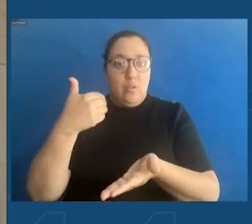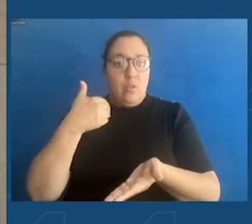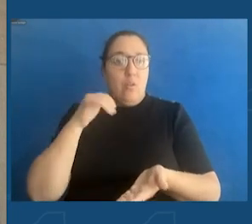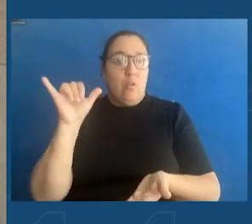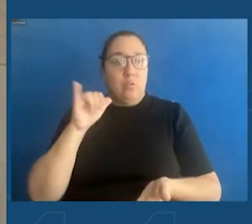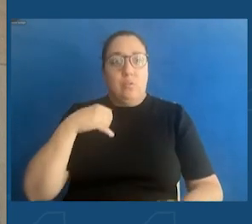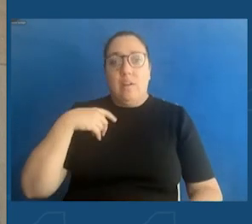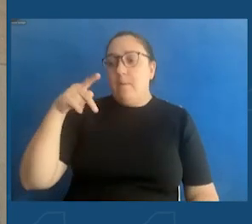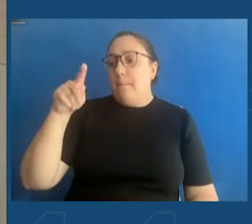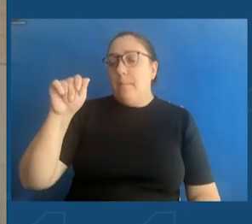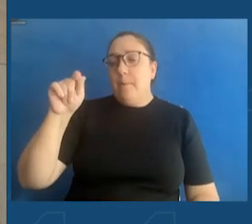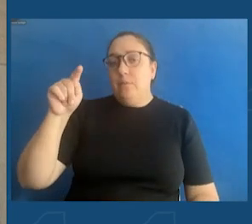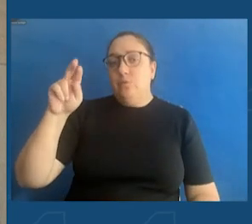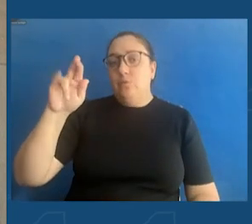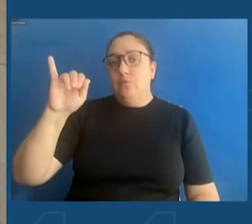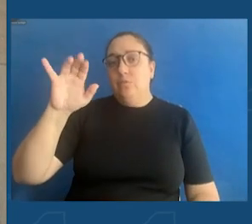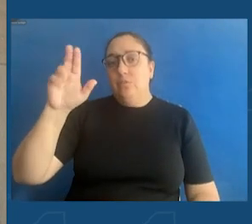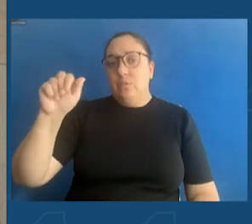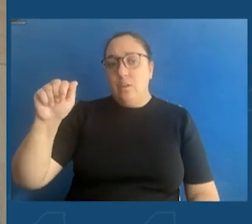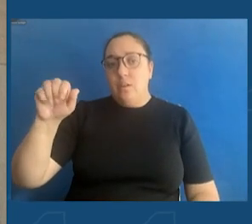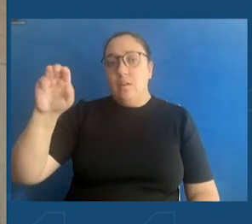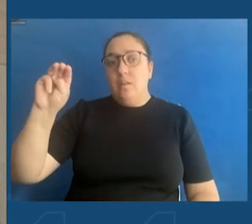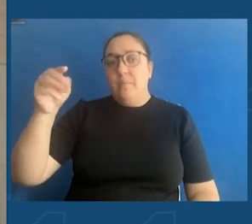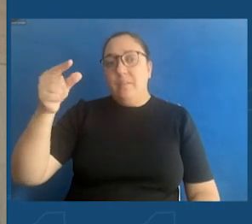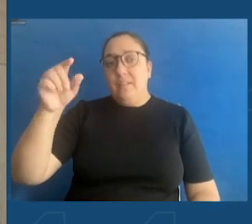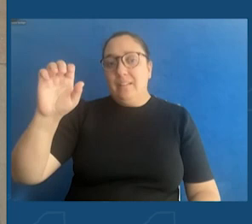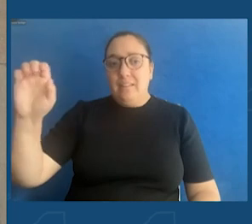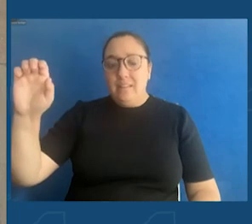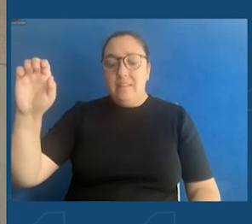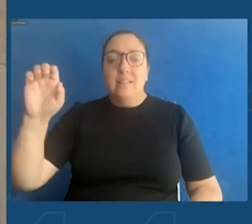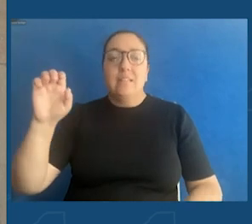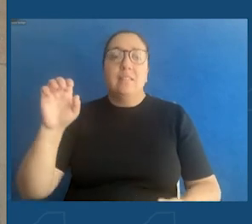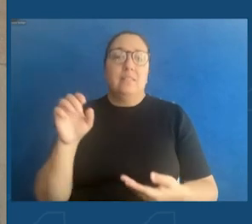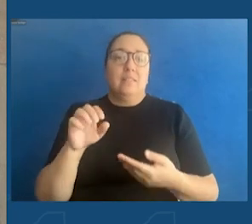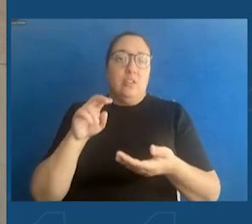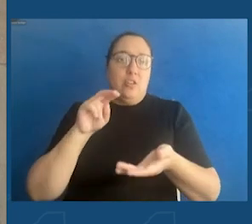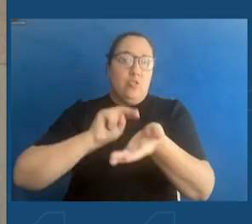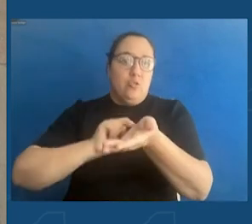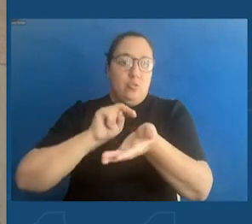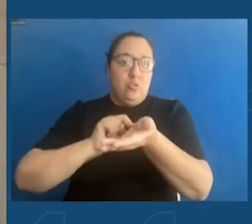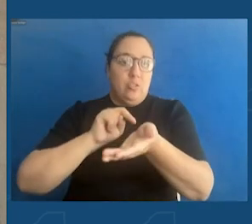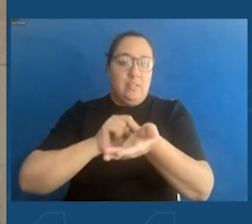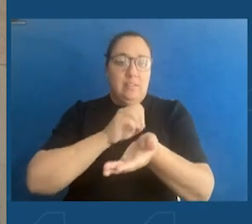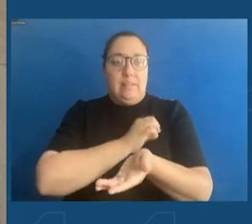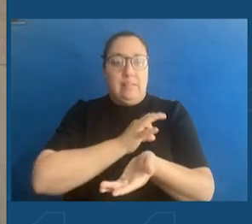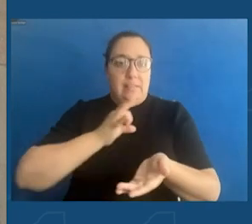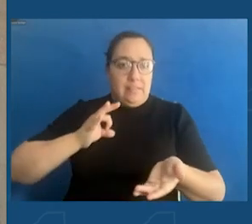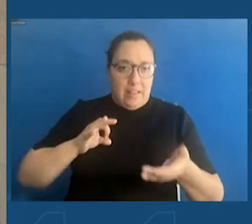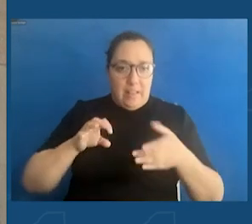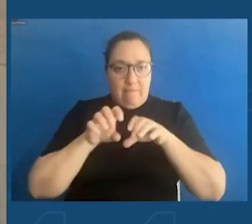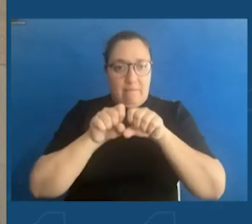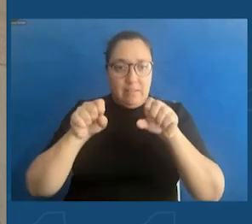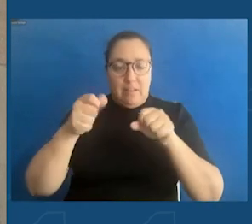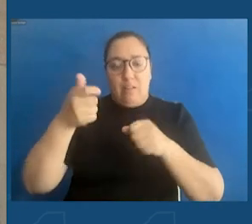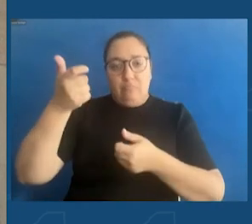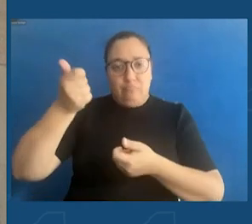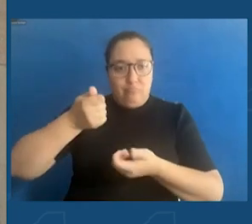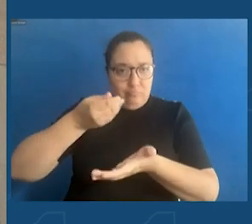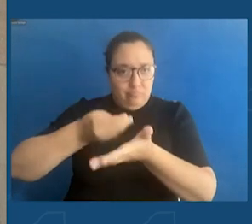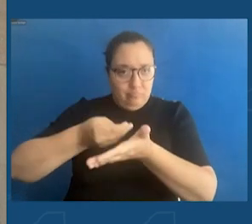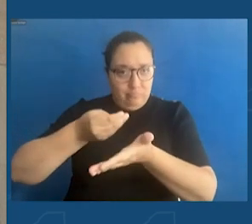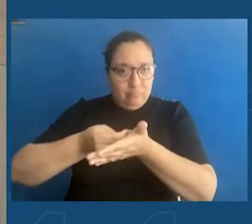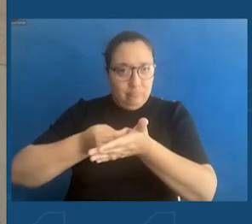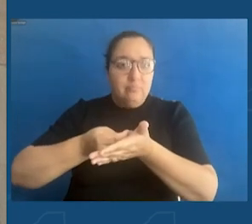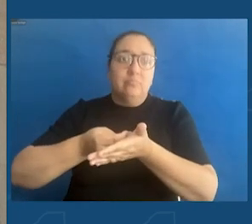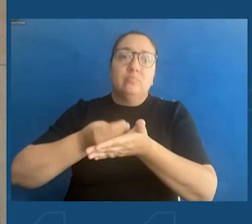McGee Nursing Faculty Scholarship to train the next generation of nursing educators. But there's still more